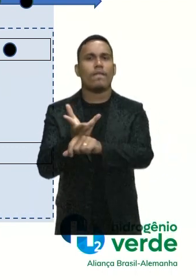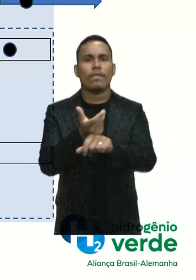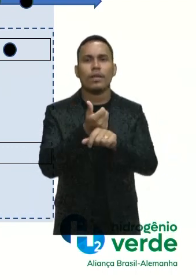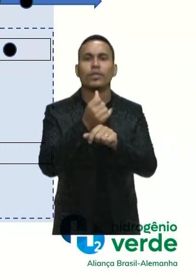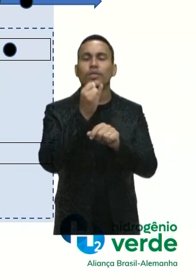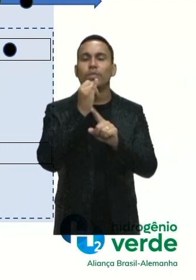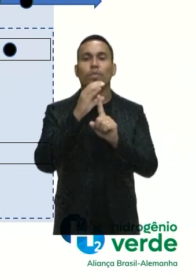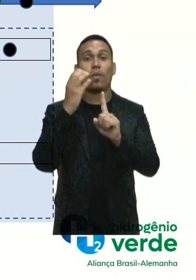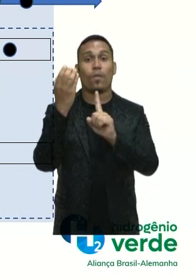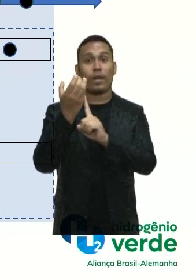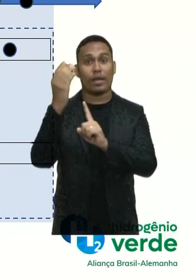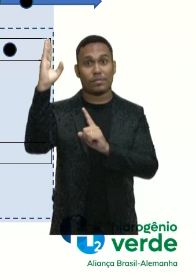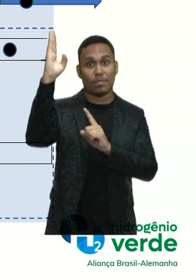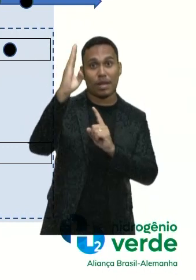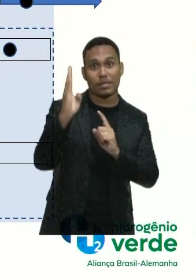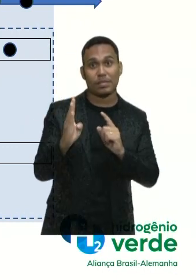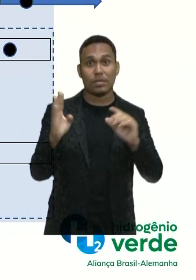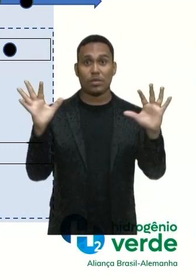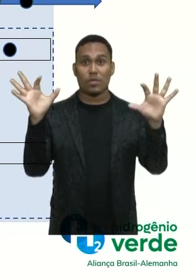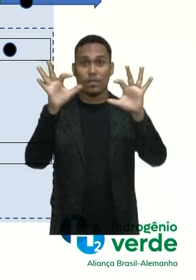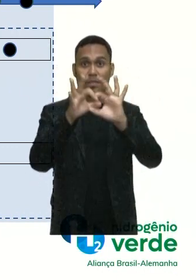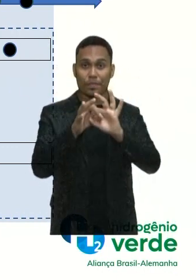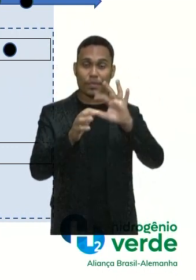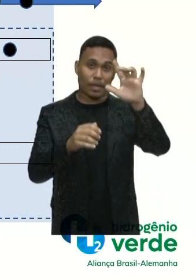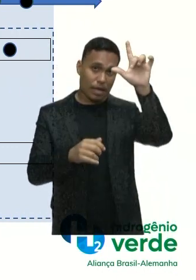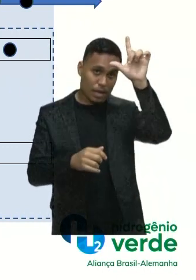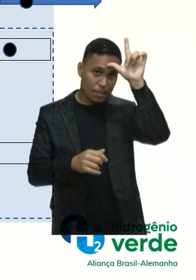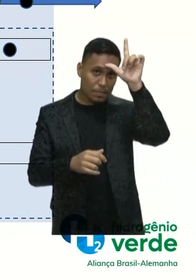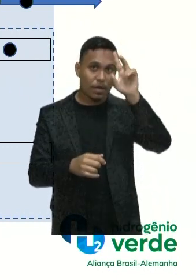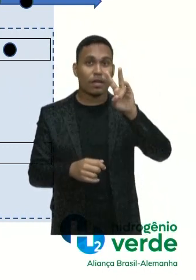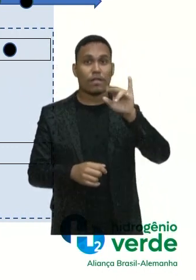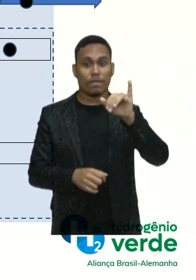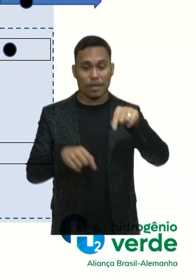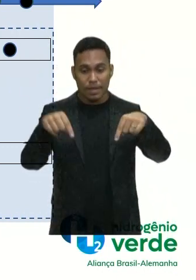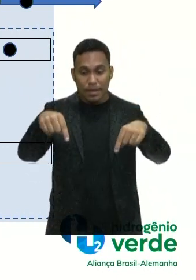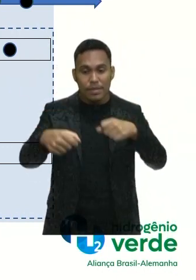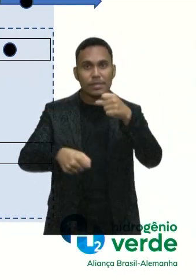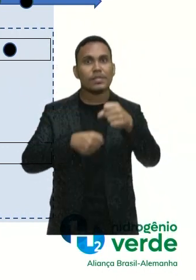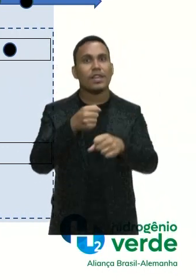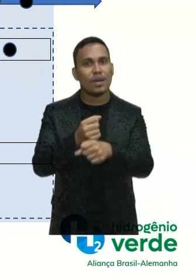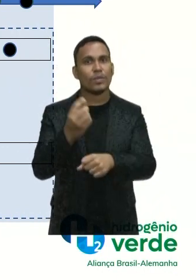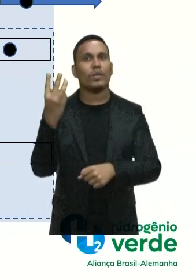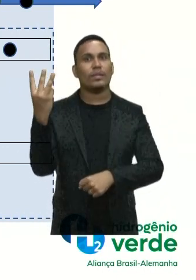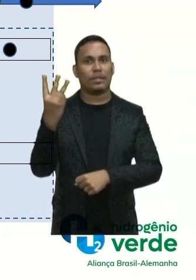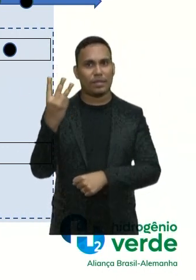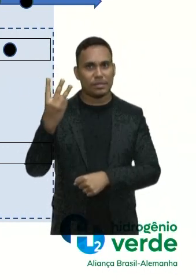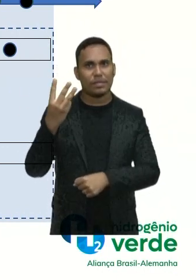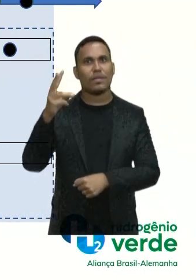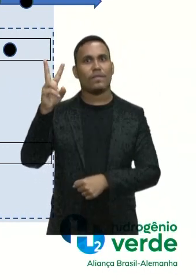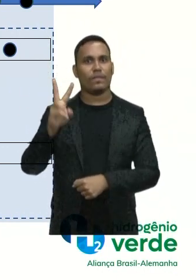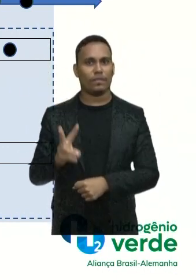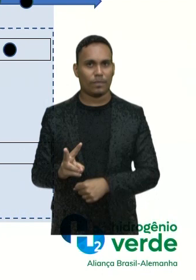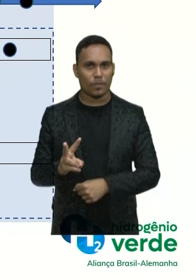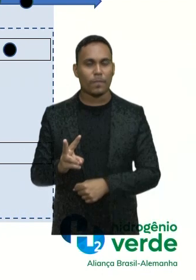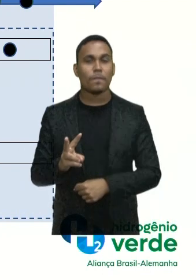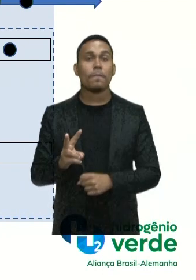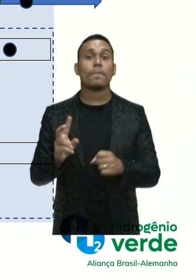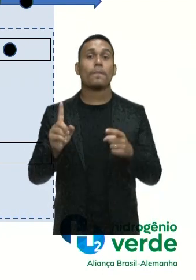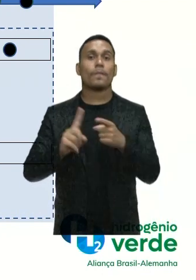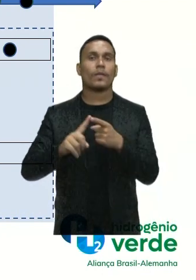we had many events. Já agora vai estar este ano na terceira edição. E no meado